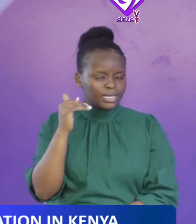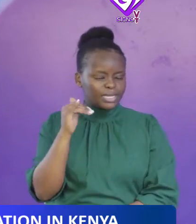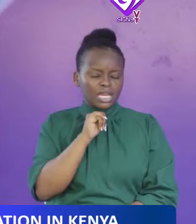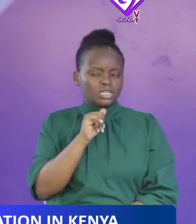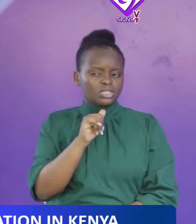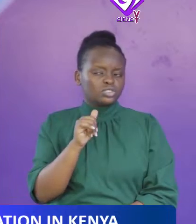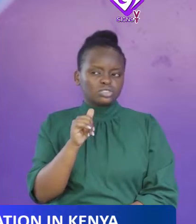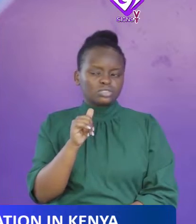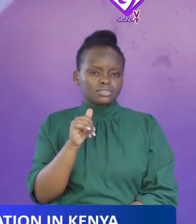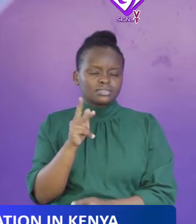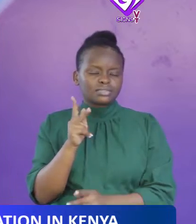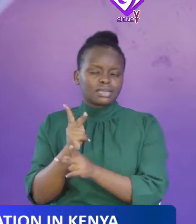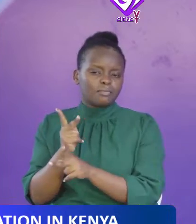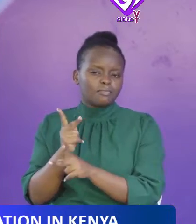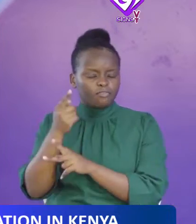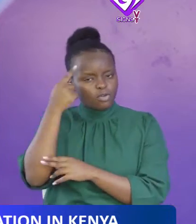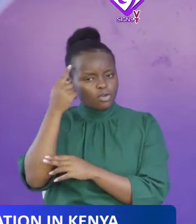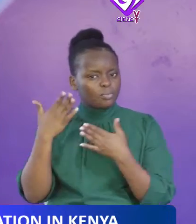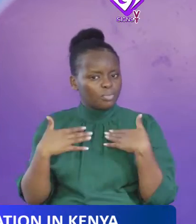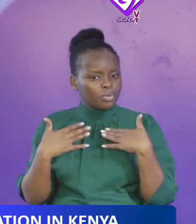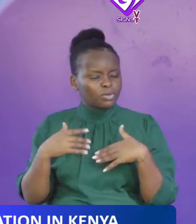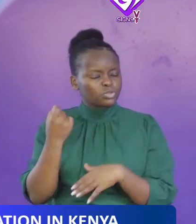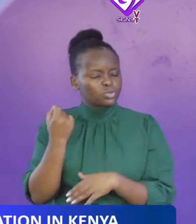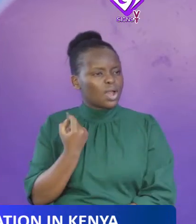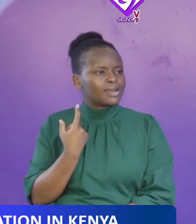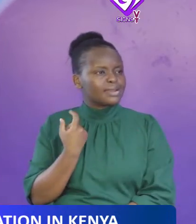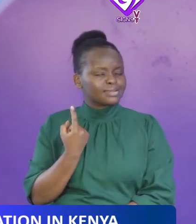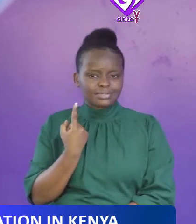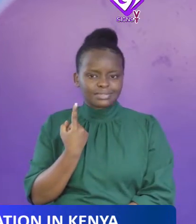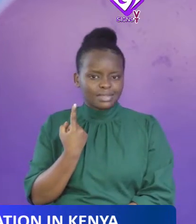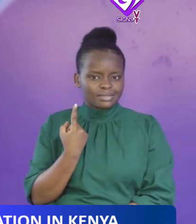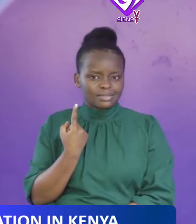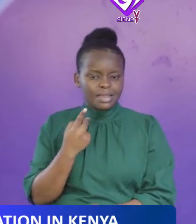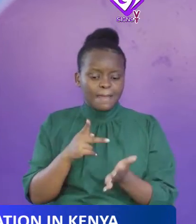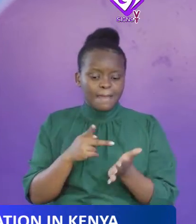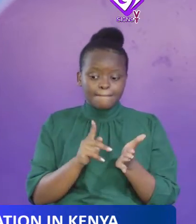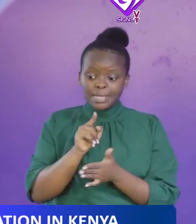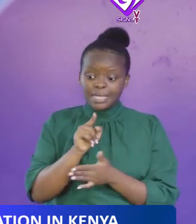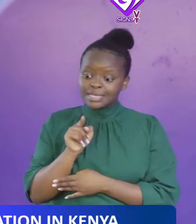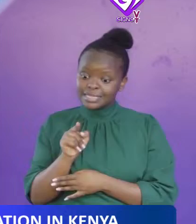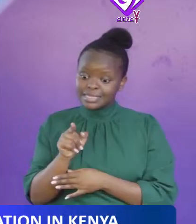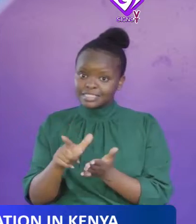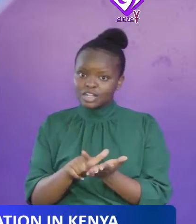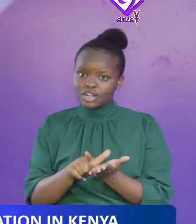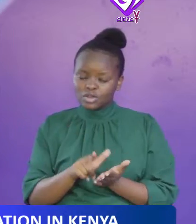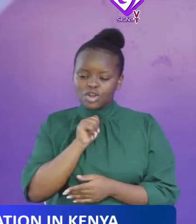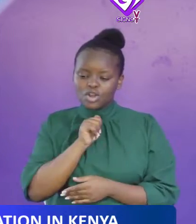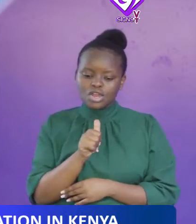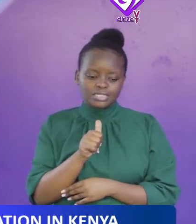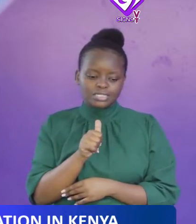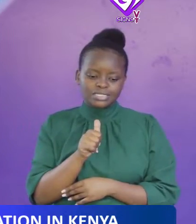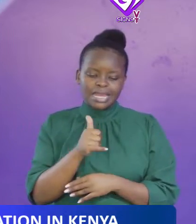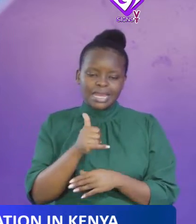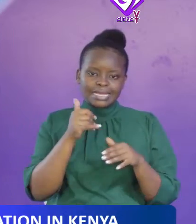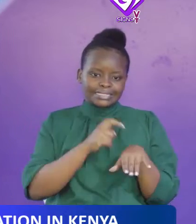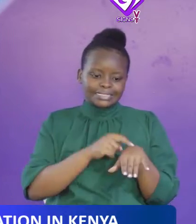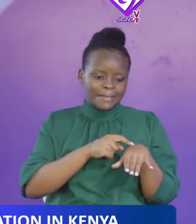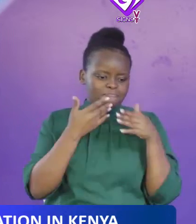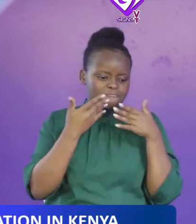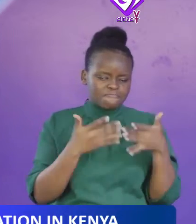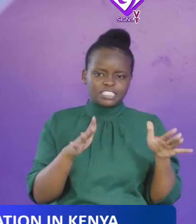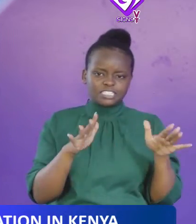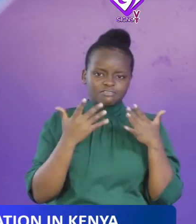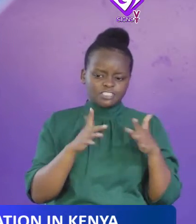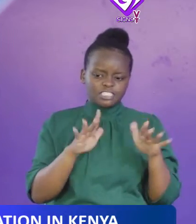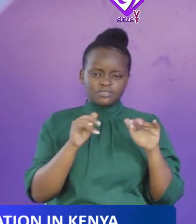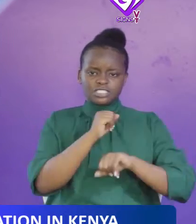placed for people to actually understand that pay this loan, not necessarily immediately when you finish campus, because